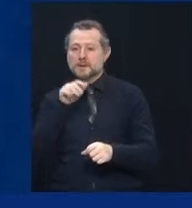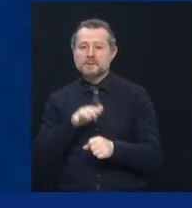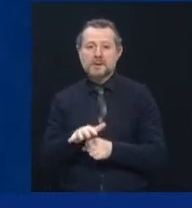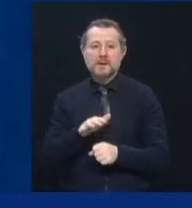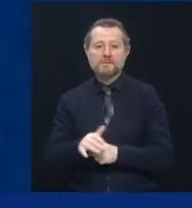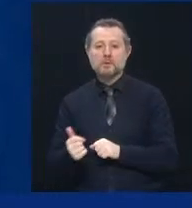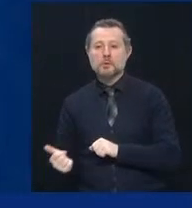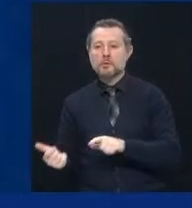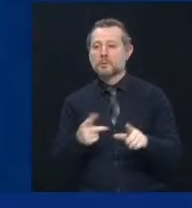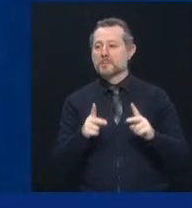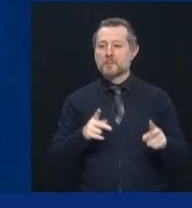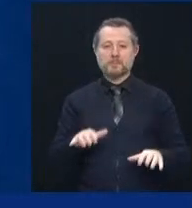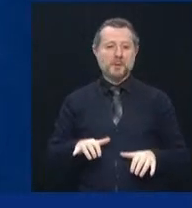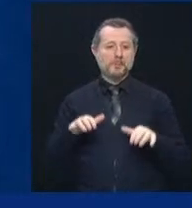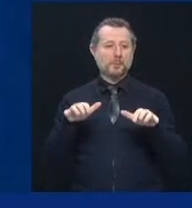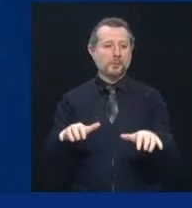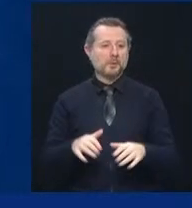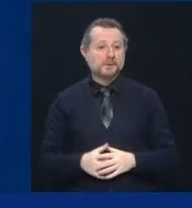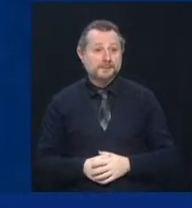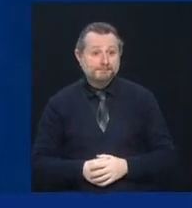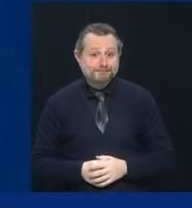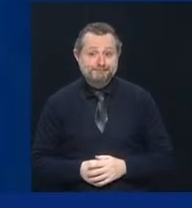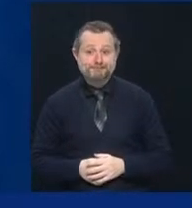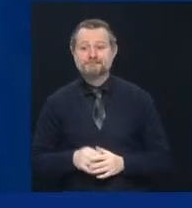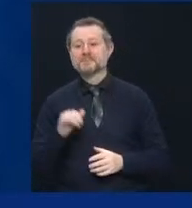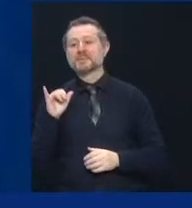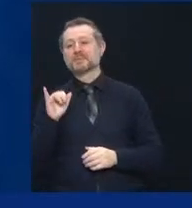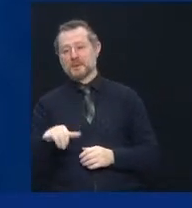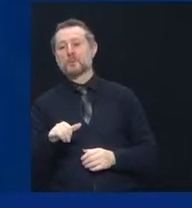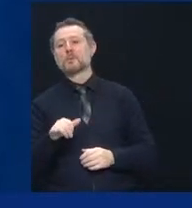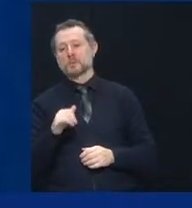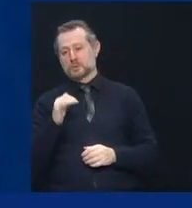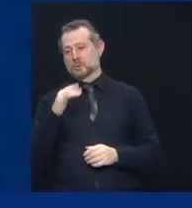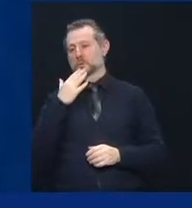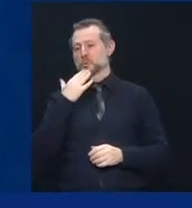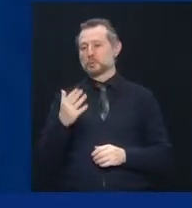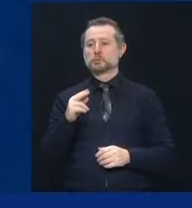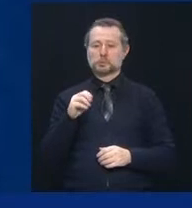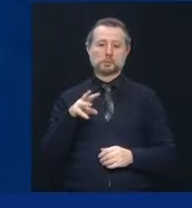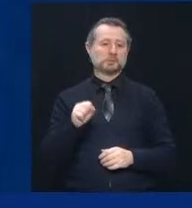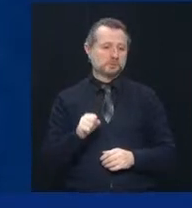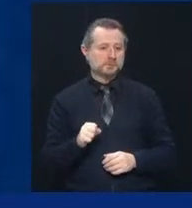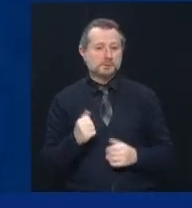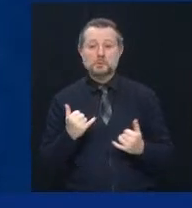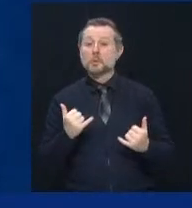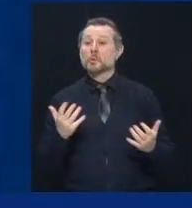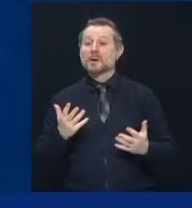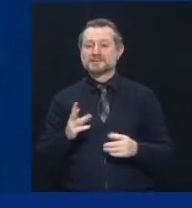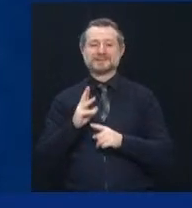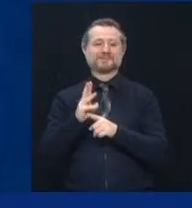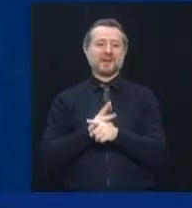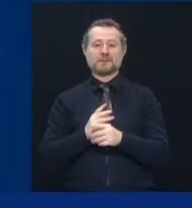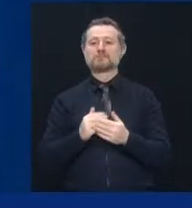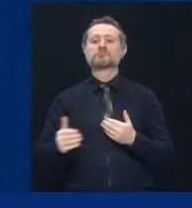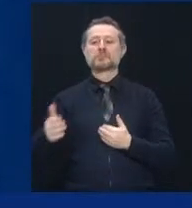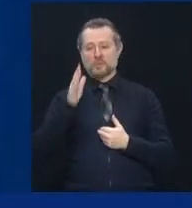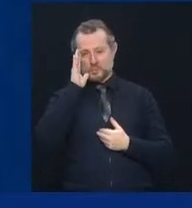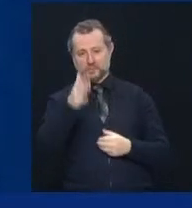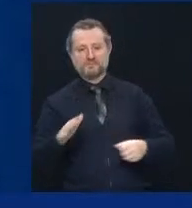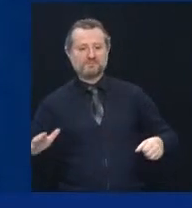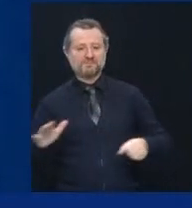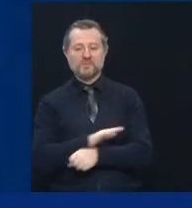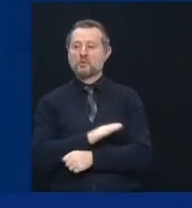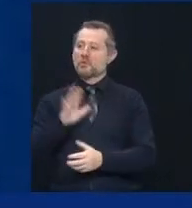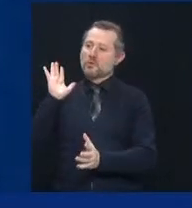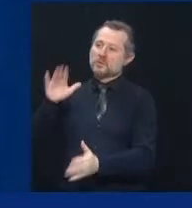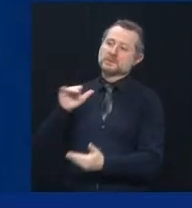So that was good news. It's going to take 6 months to get the full supply, but at least we